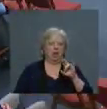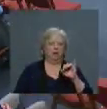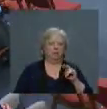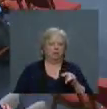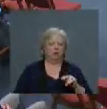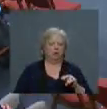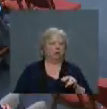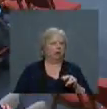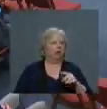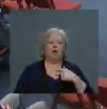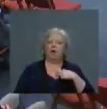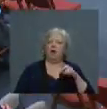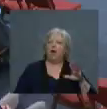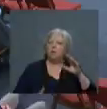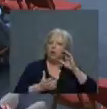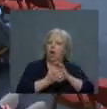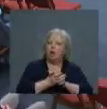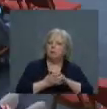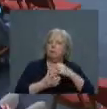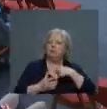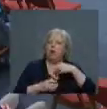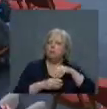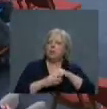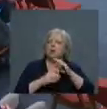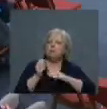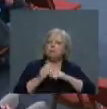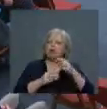in construction my whole life.